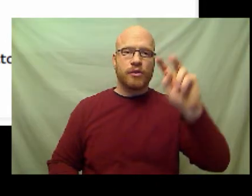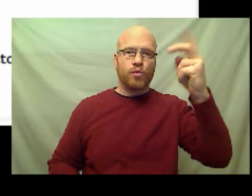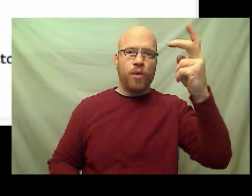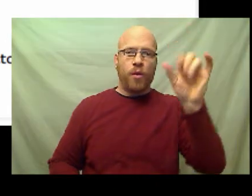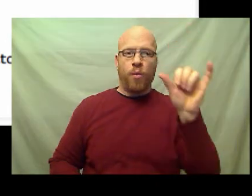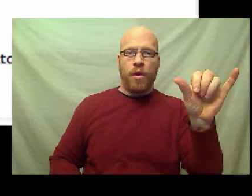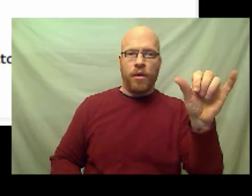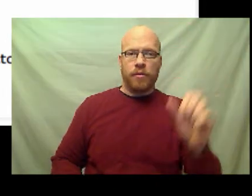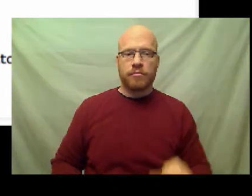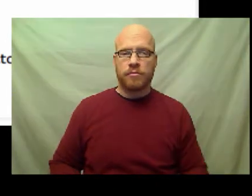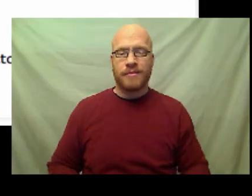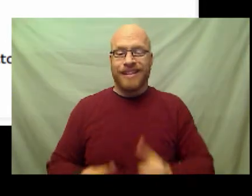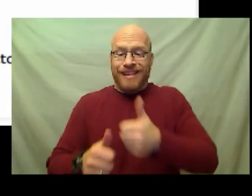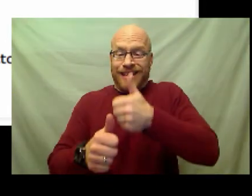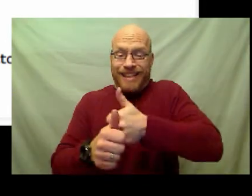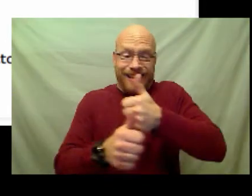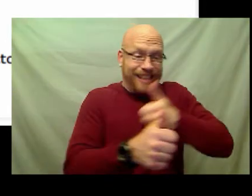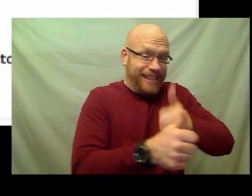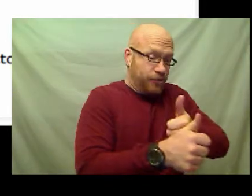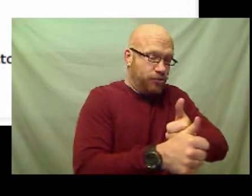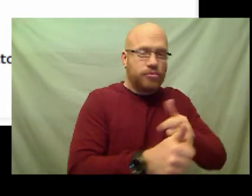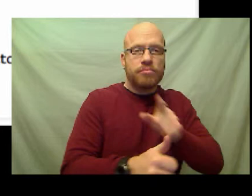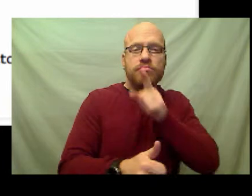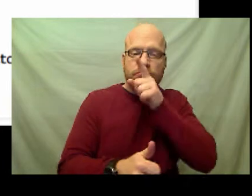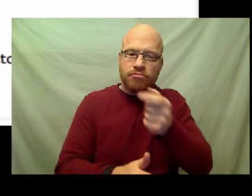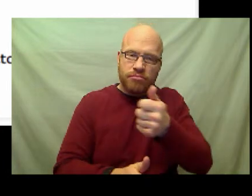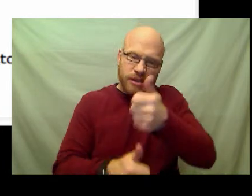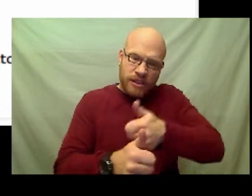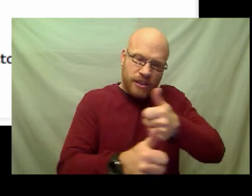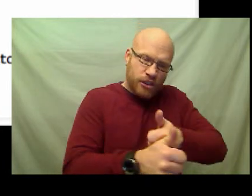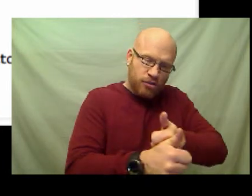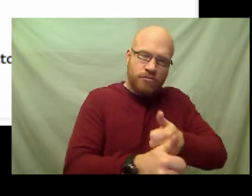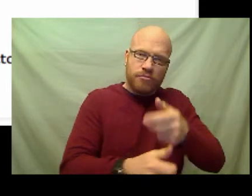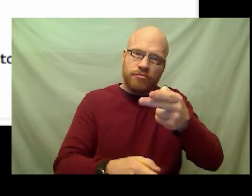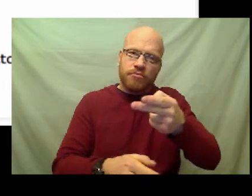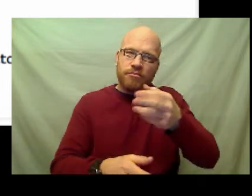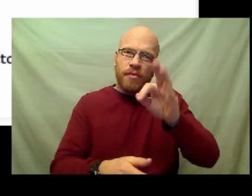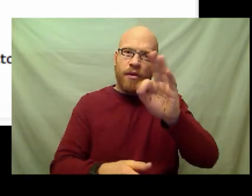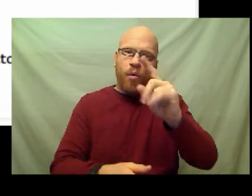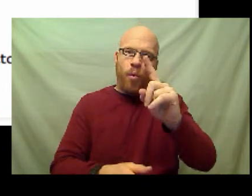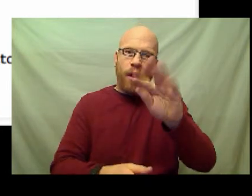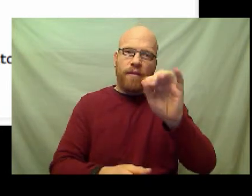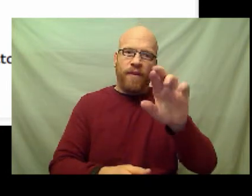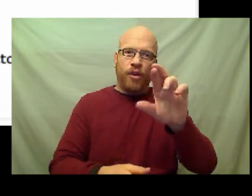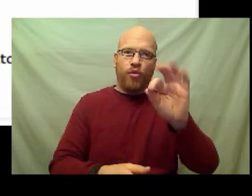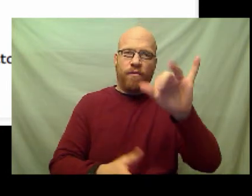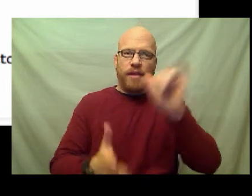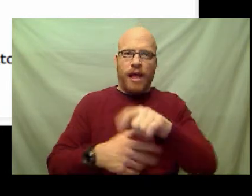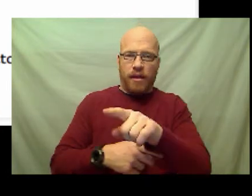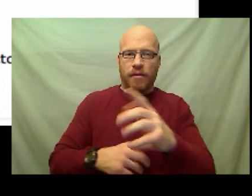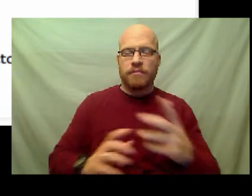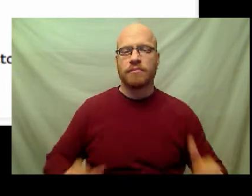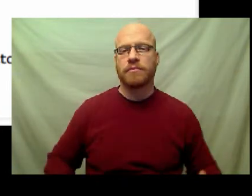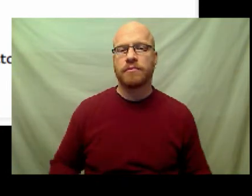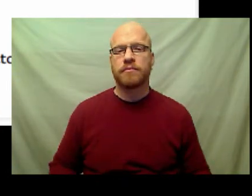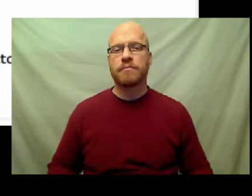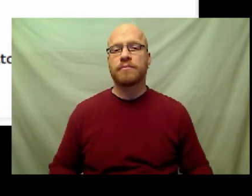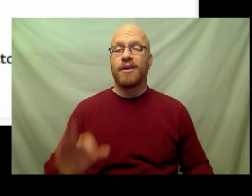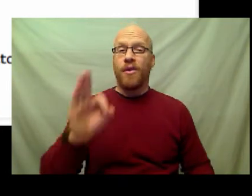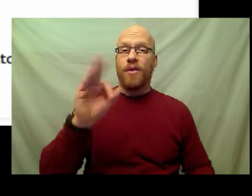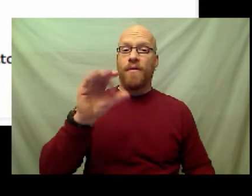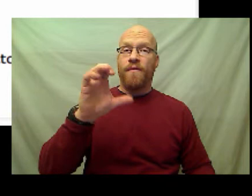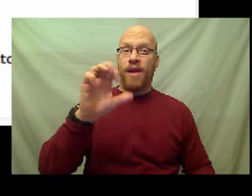6x squared y. Each one of these numbers are factors of that